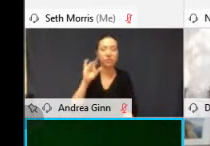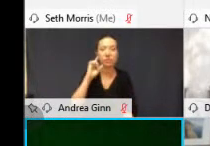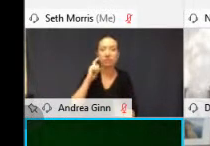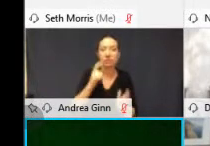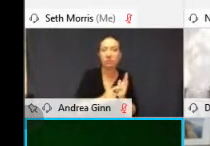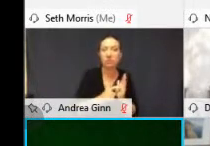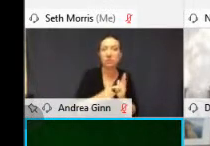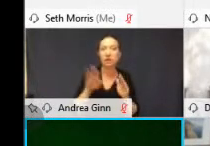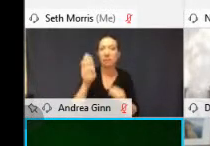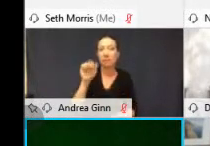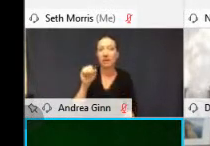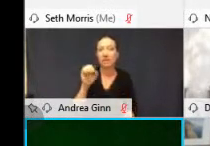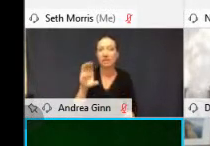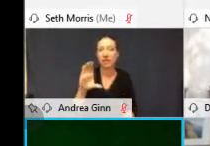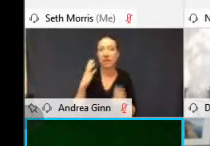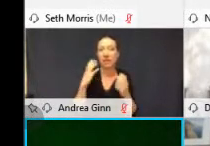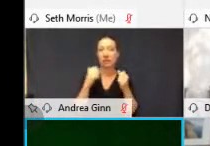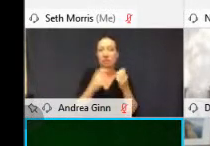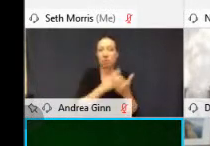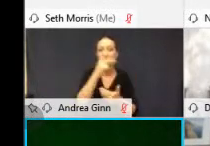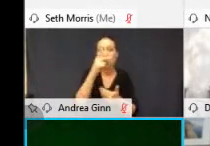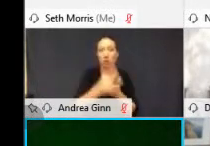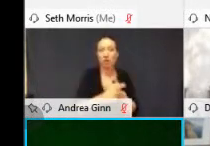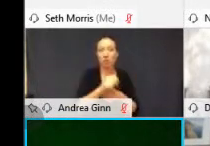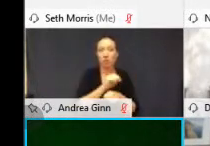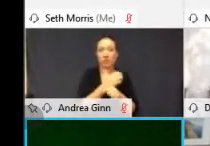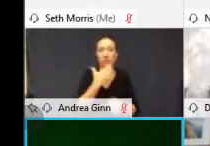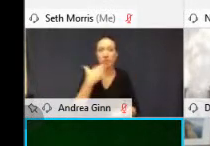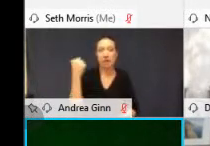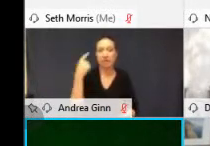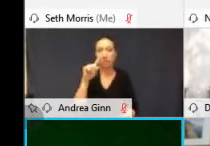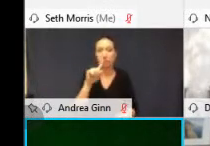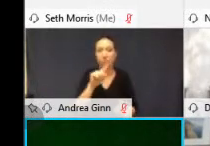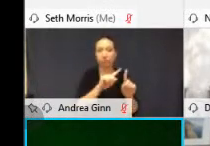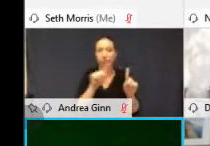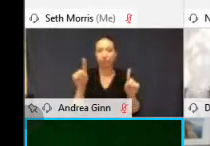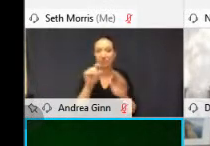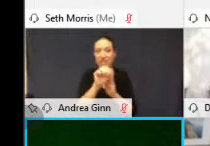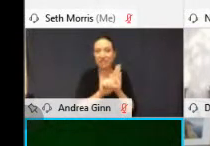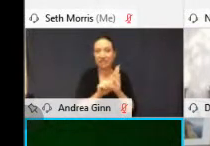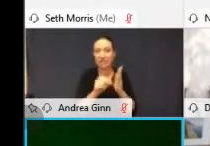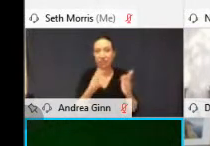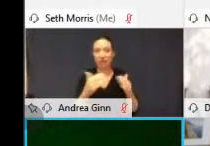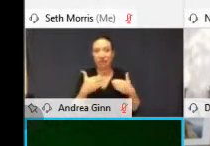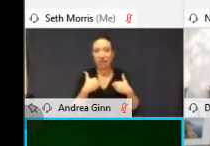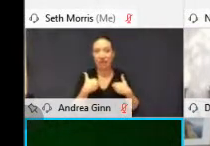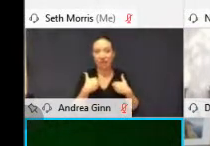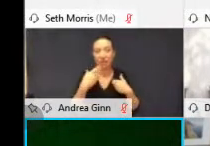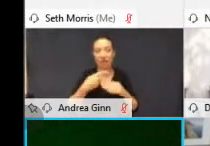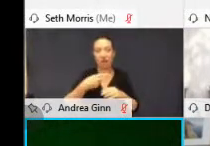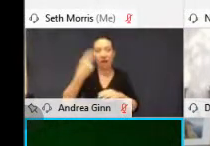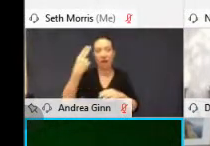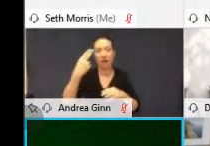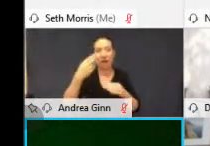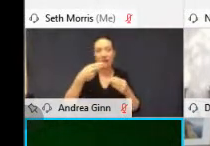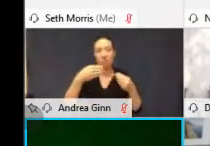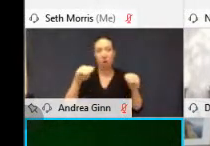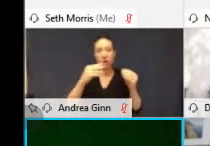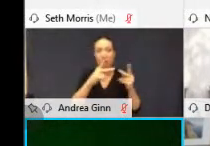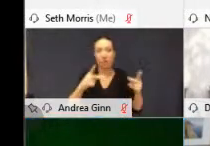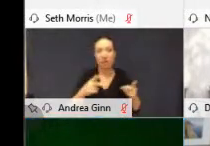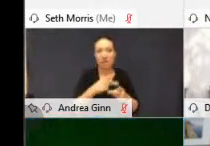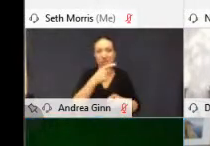works best in states who have very high marketplace premiums, such as New York,